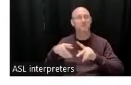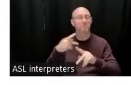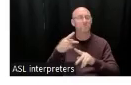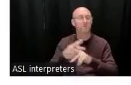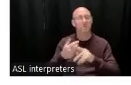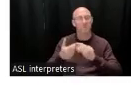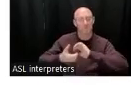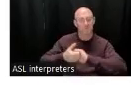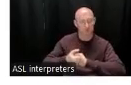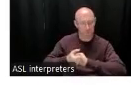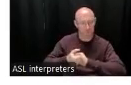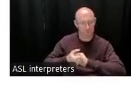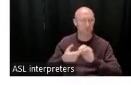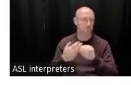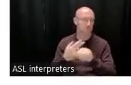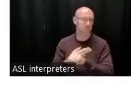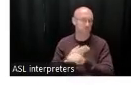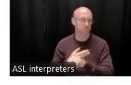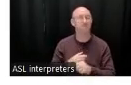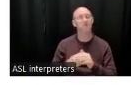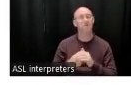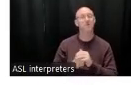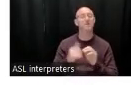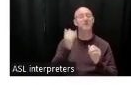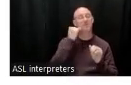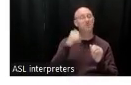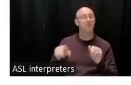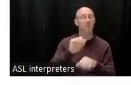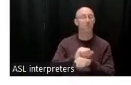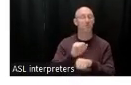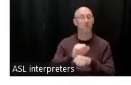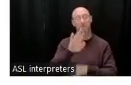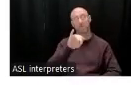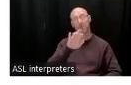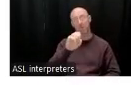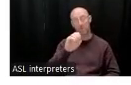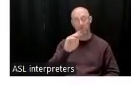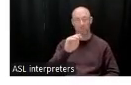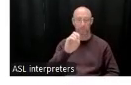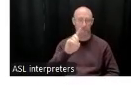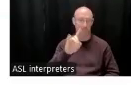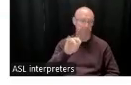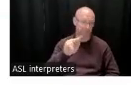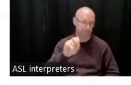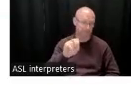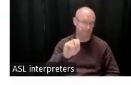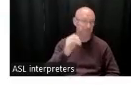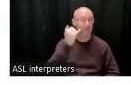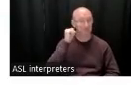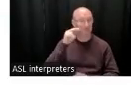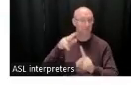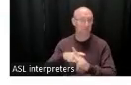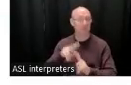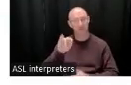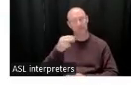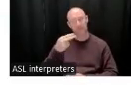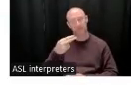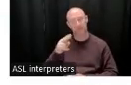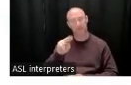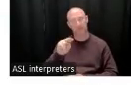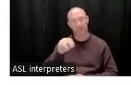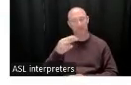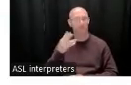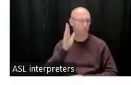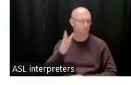partnerships that it tends to have. If you are working in biomedicine, you will if you are applying to NIH, but